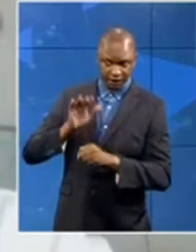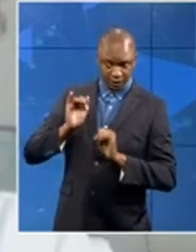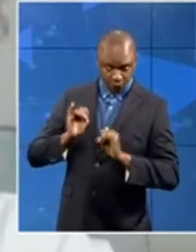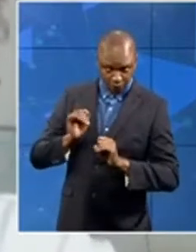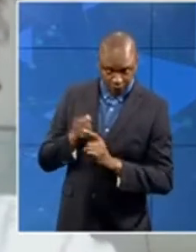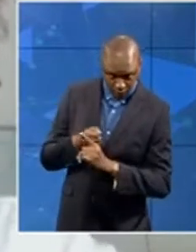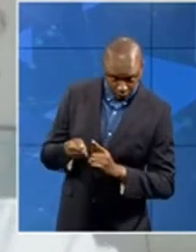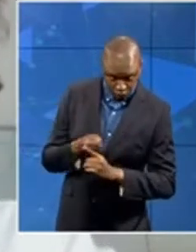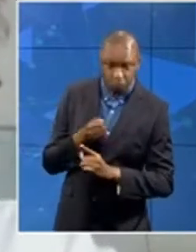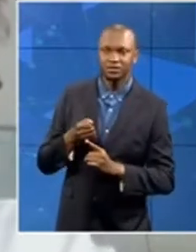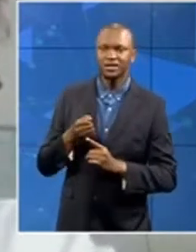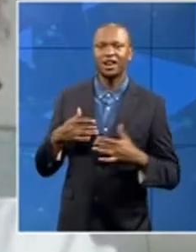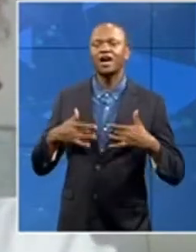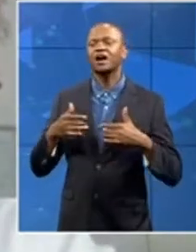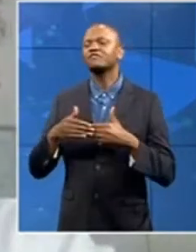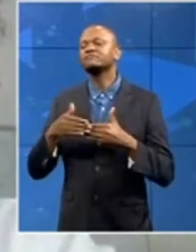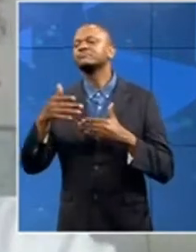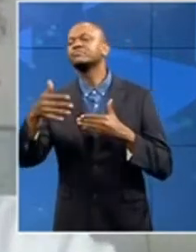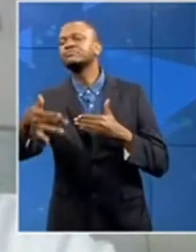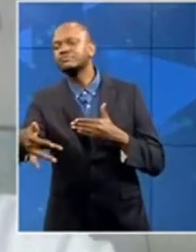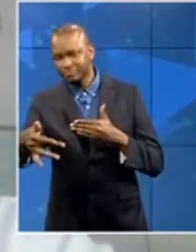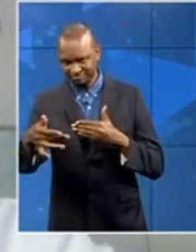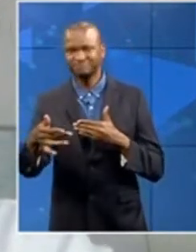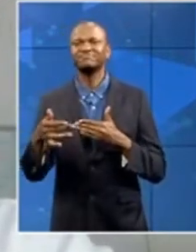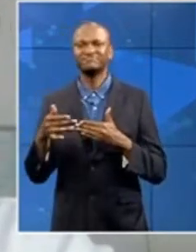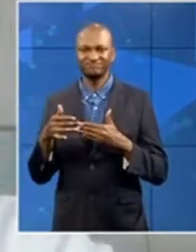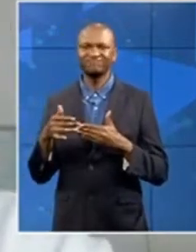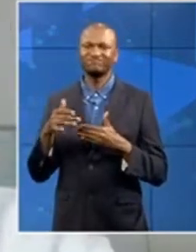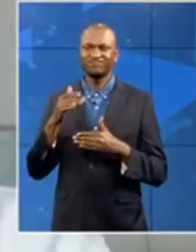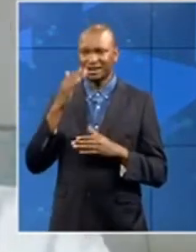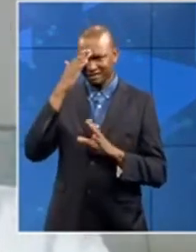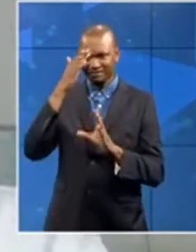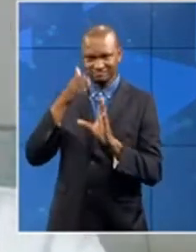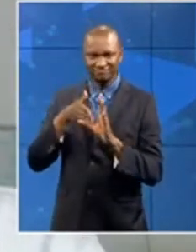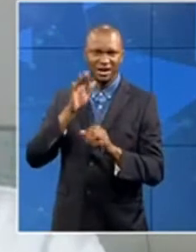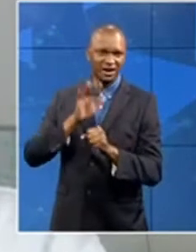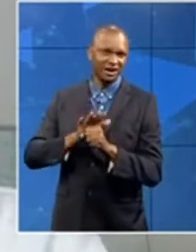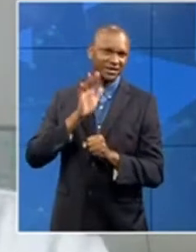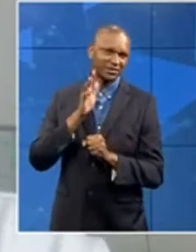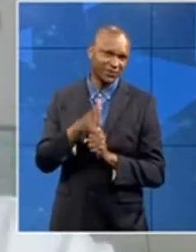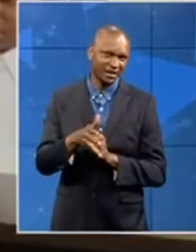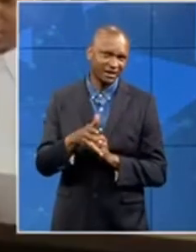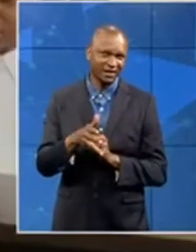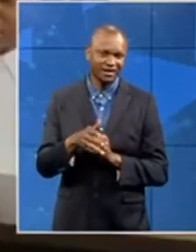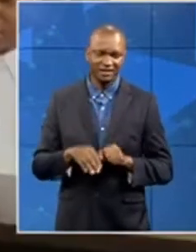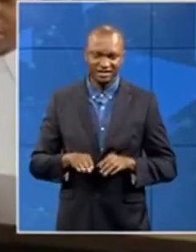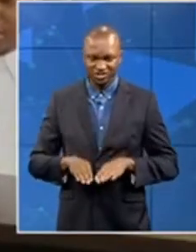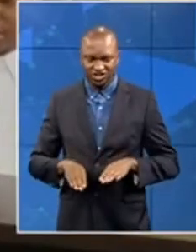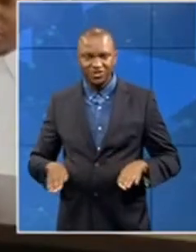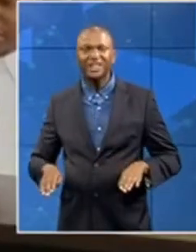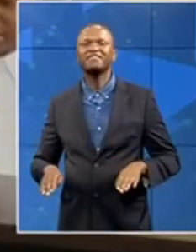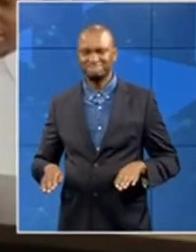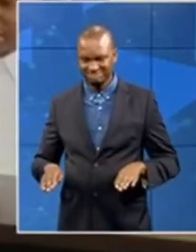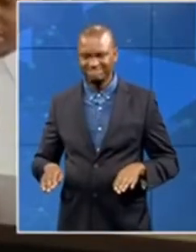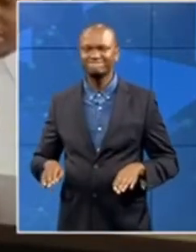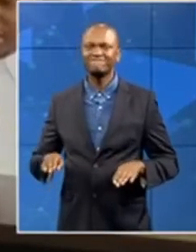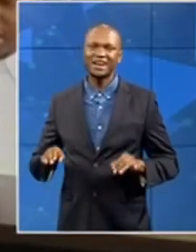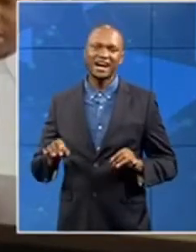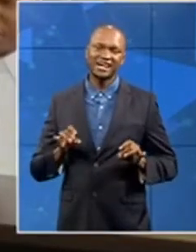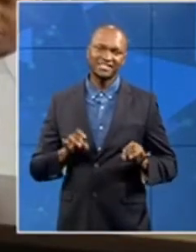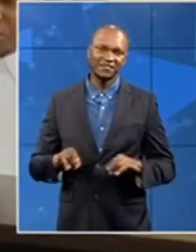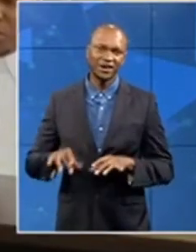effects pertain to the cognitive capabilities of children. Inhlangano yemphakathi